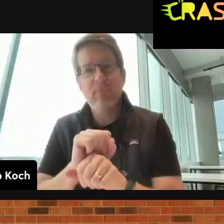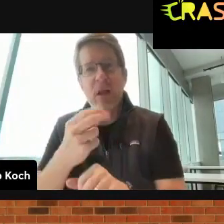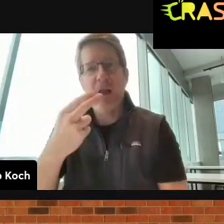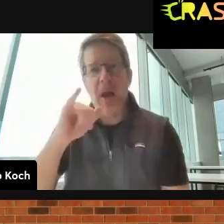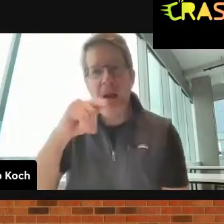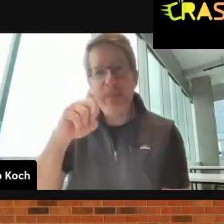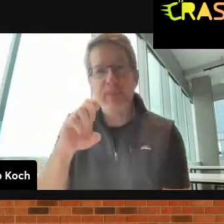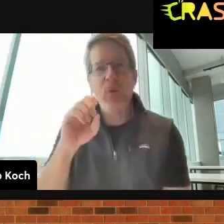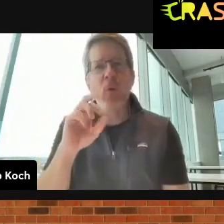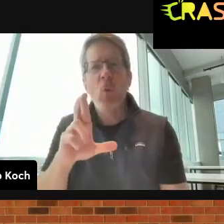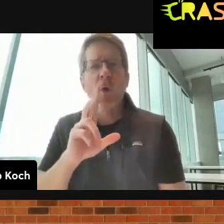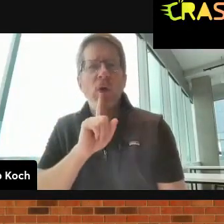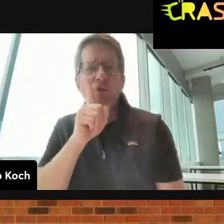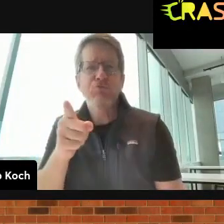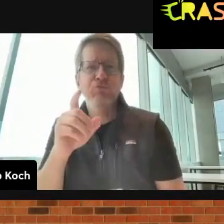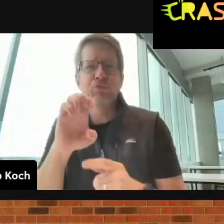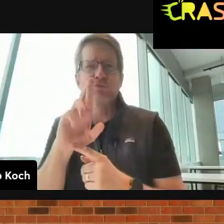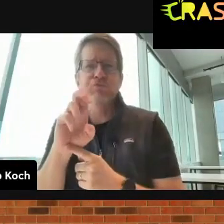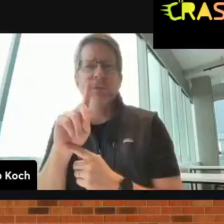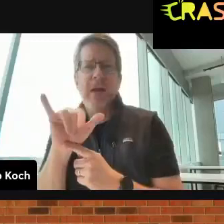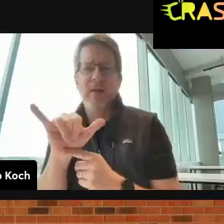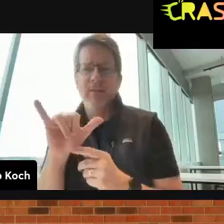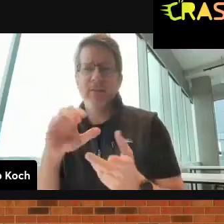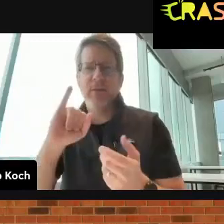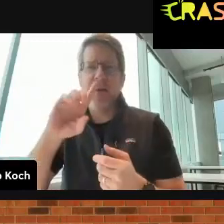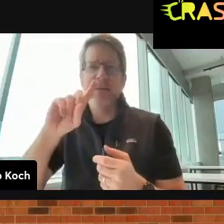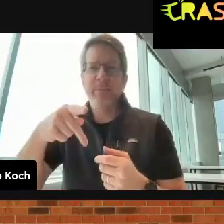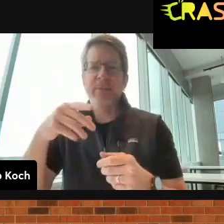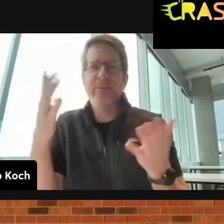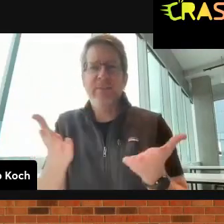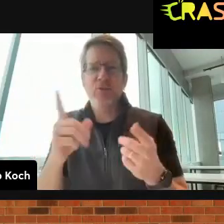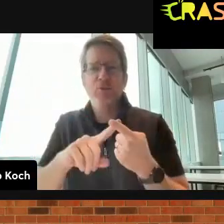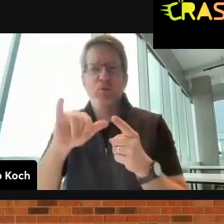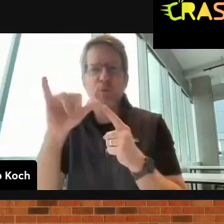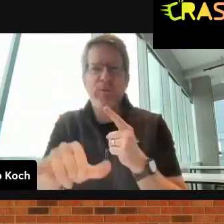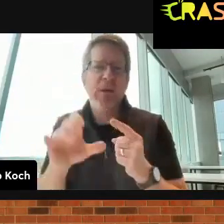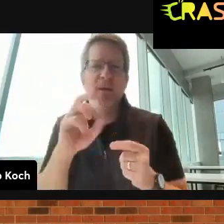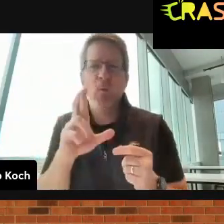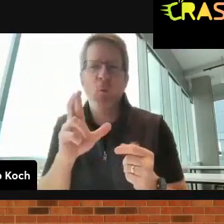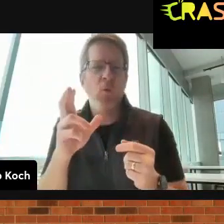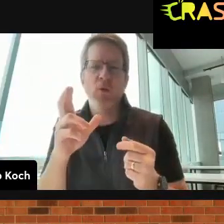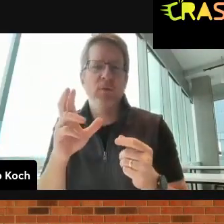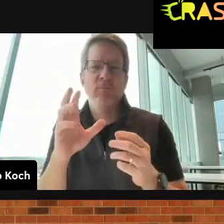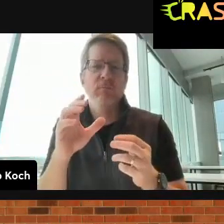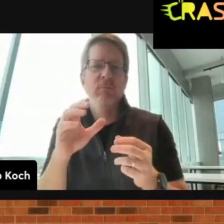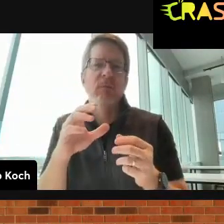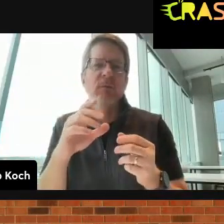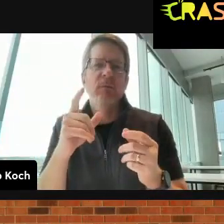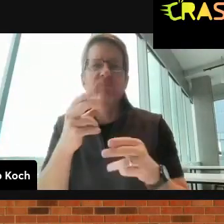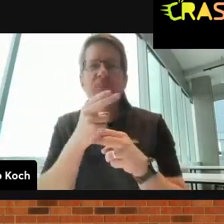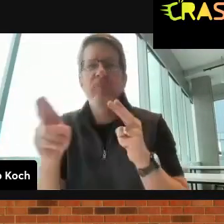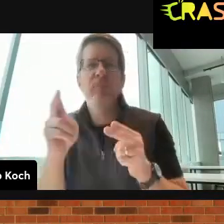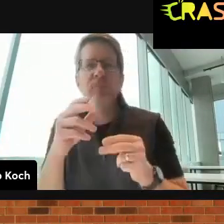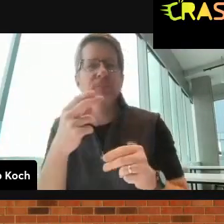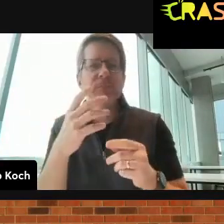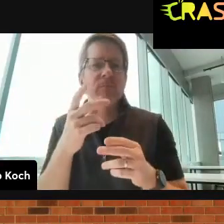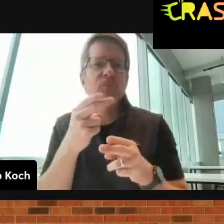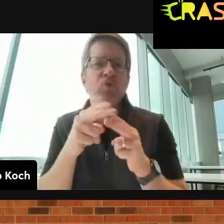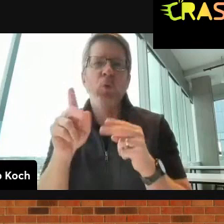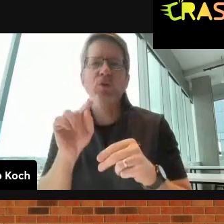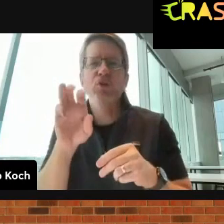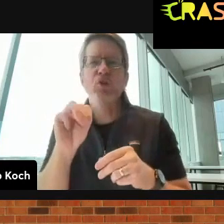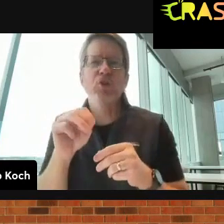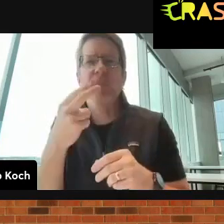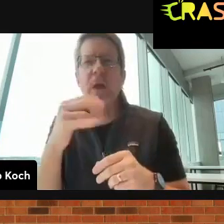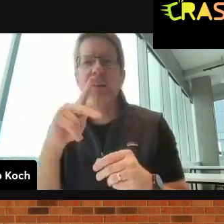after having heard some of the benefits of those, if you were to talk about the reality of IDP, do you think it's here